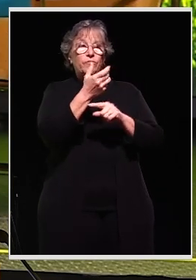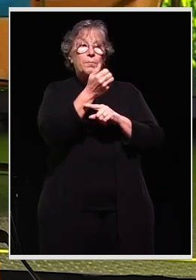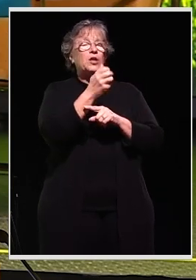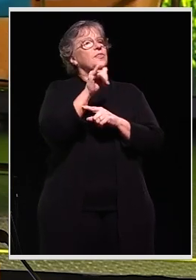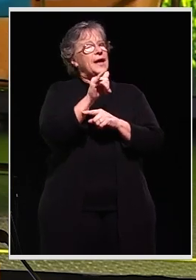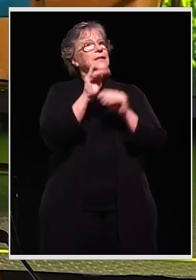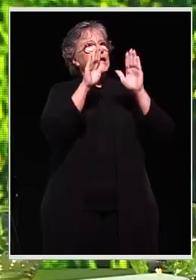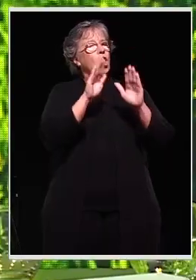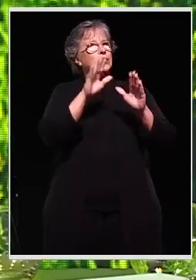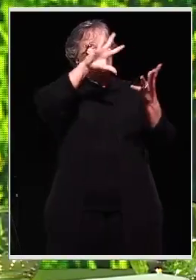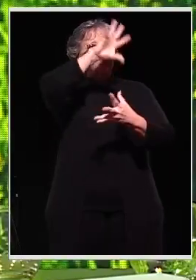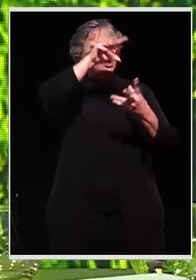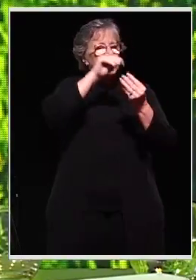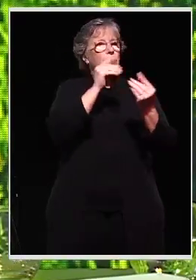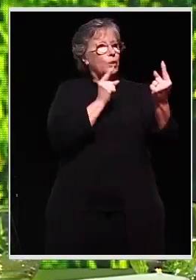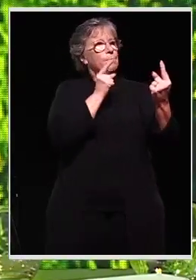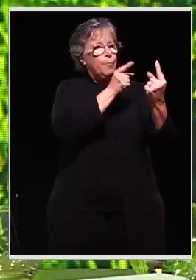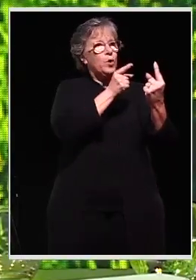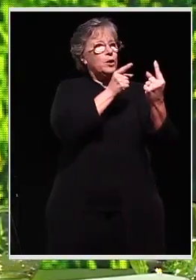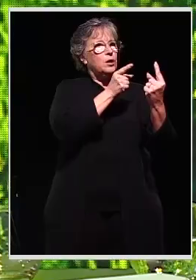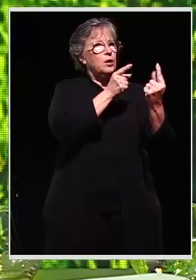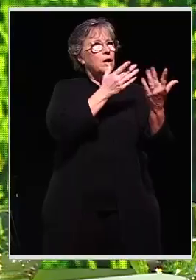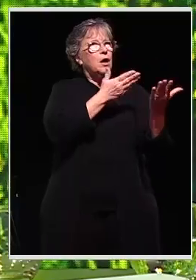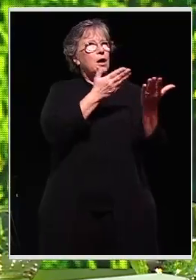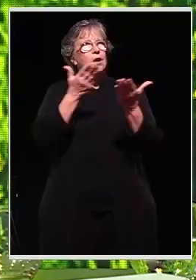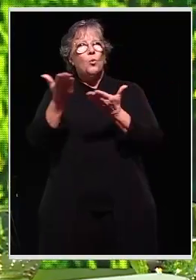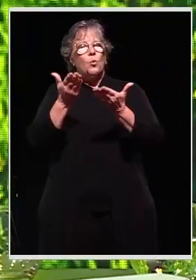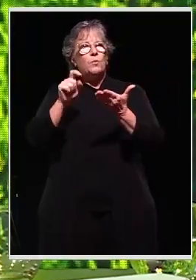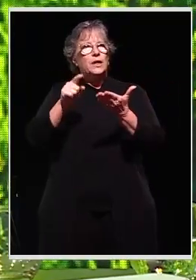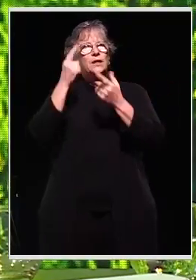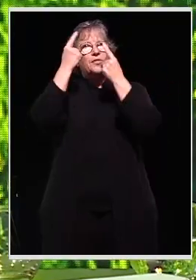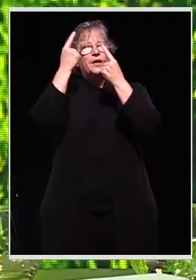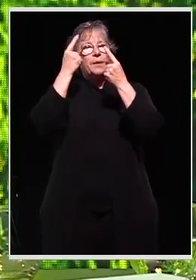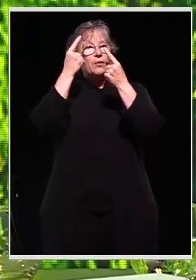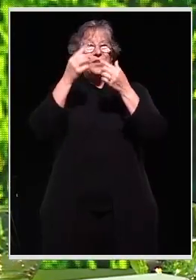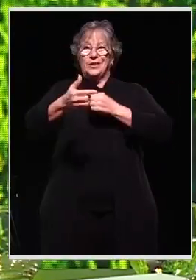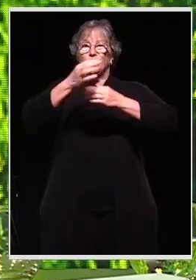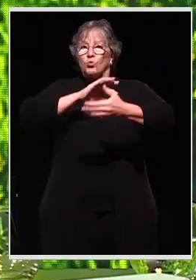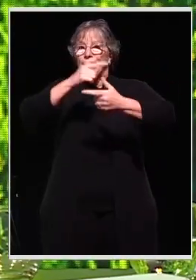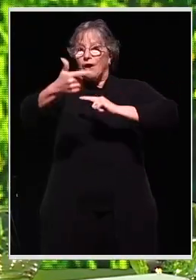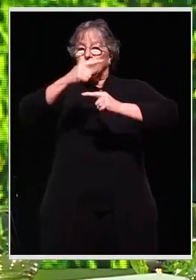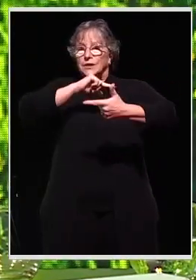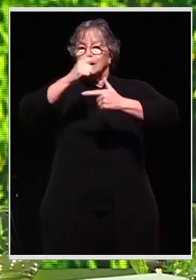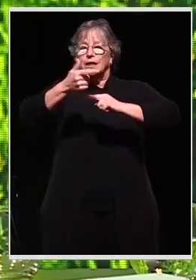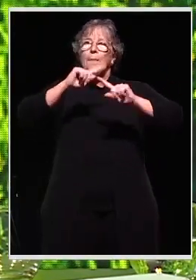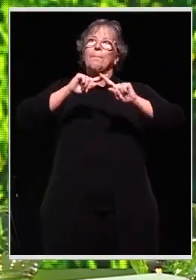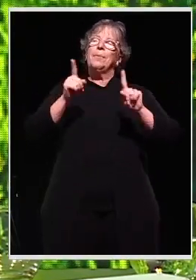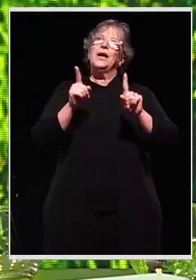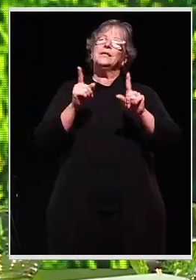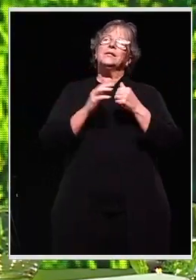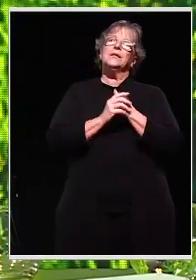great summary point on what we need to continue to think about. I mean, there are trade-offs, and I would say, how do we create trade-ons, if that